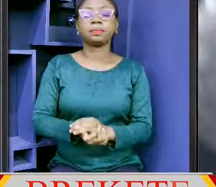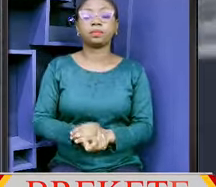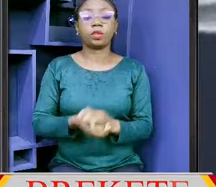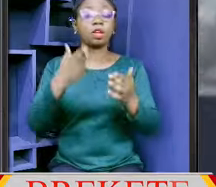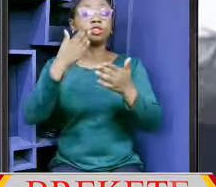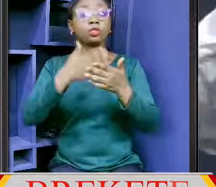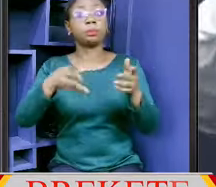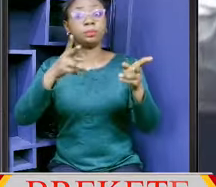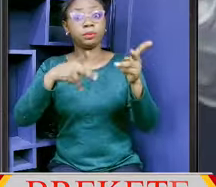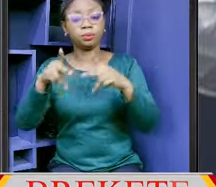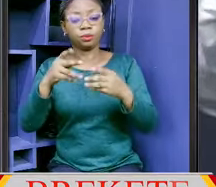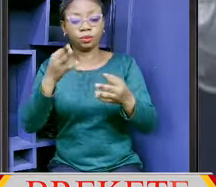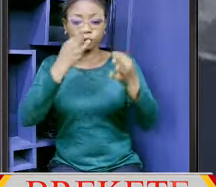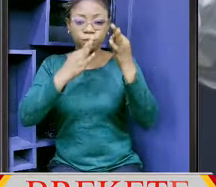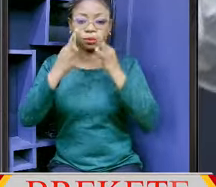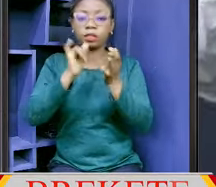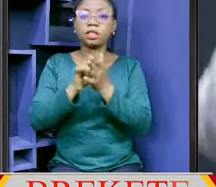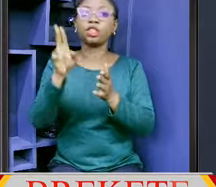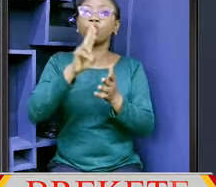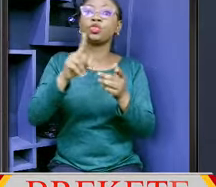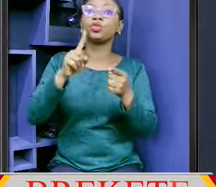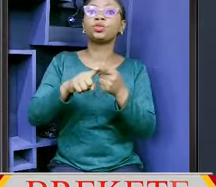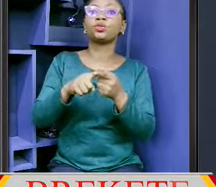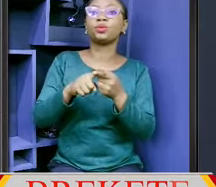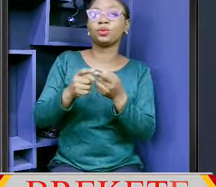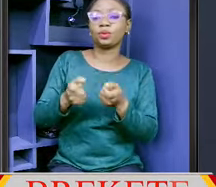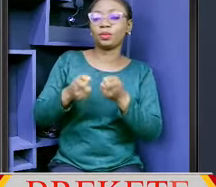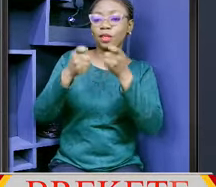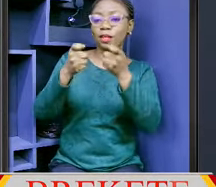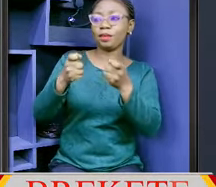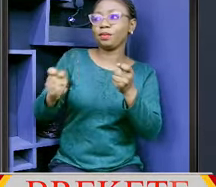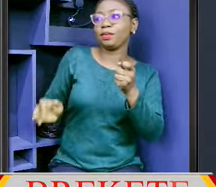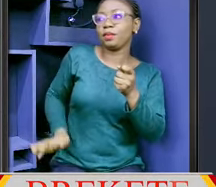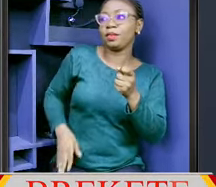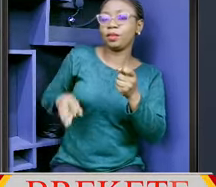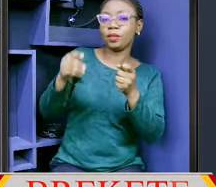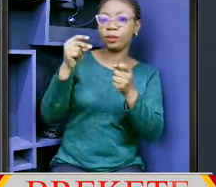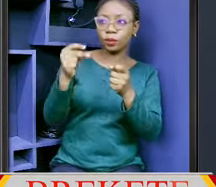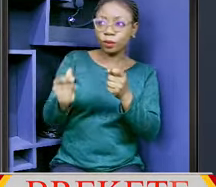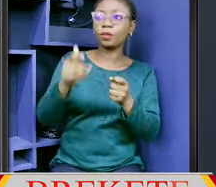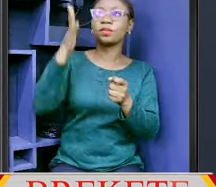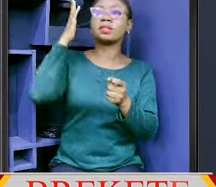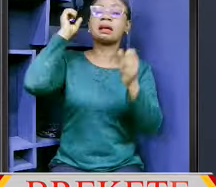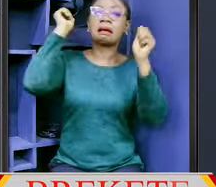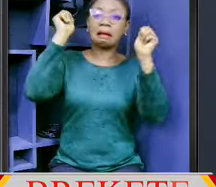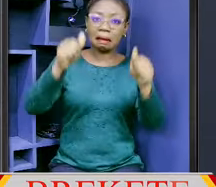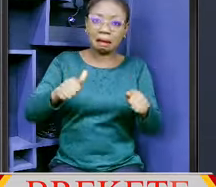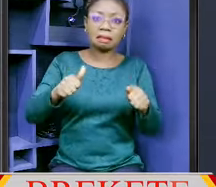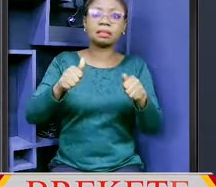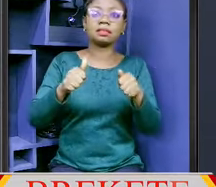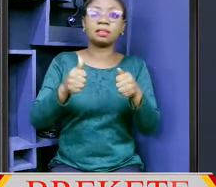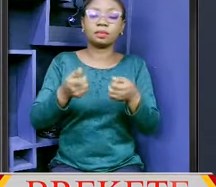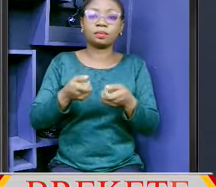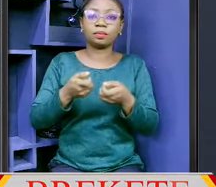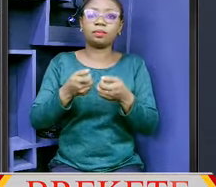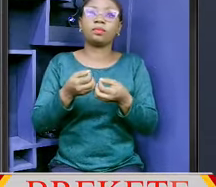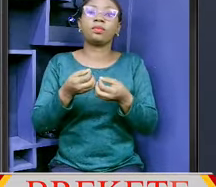Some people who food where then they take, they feed their dogs. He go feed 3 or 4 of